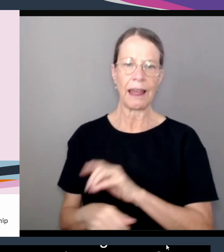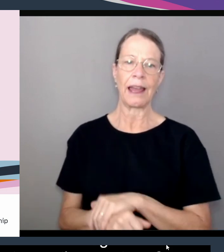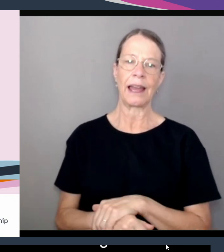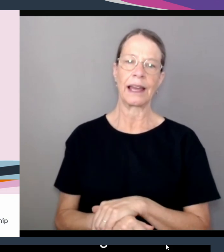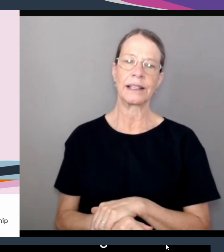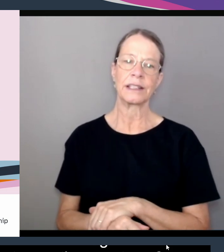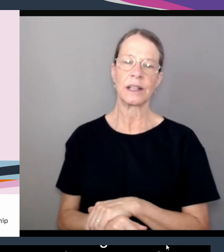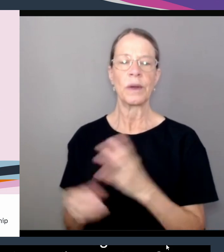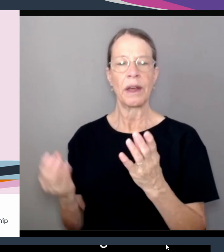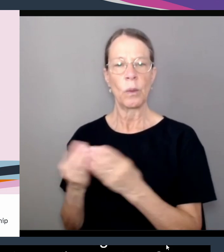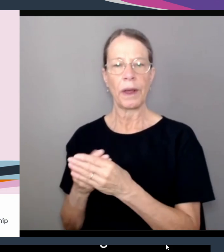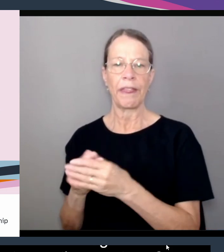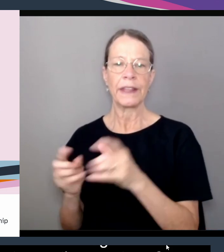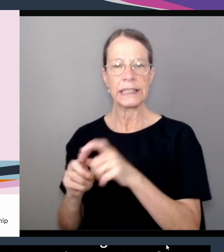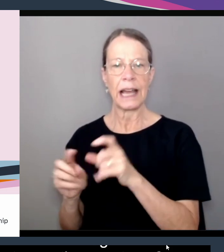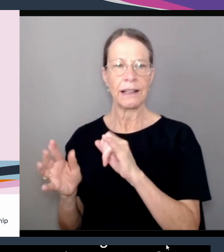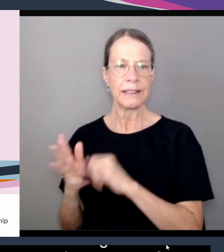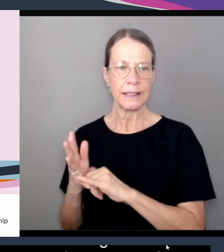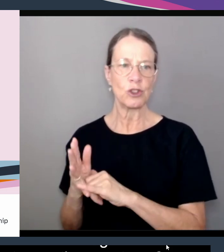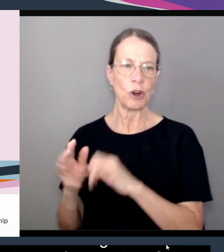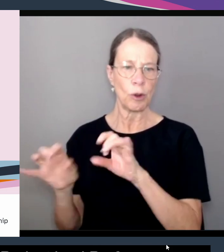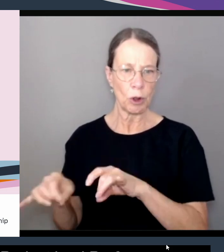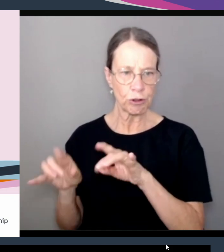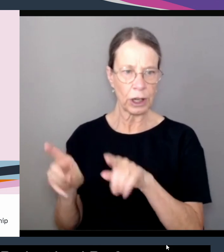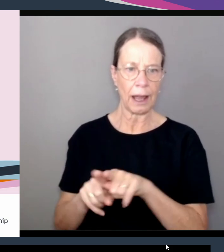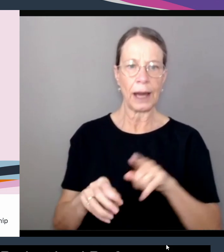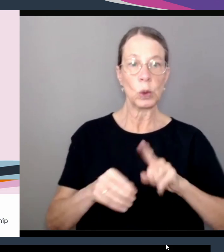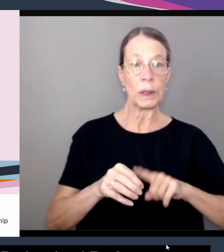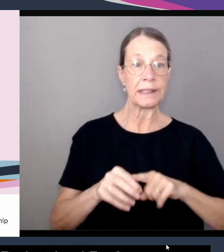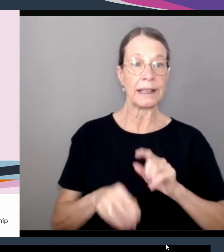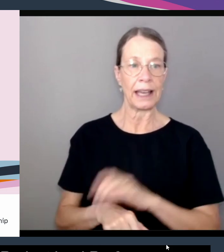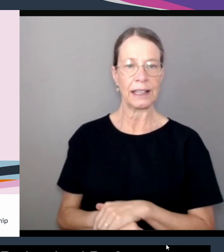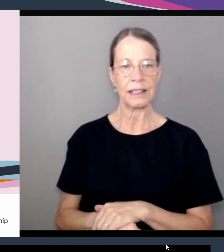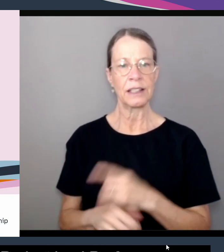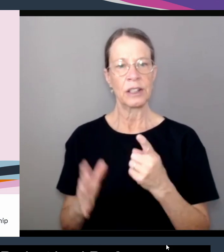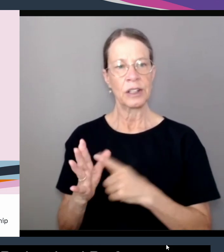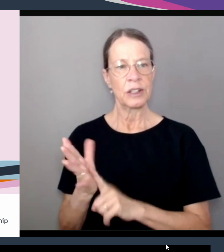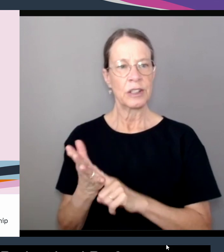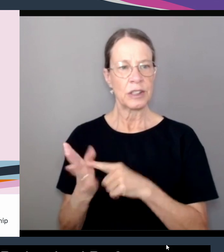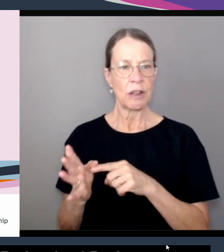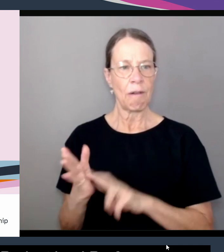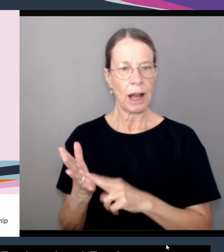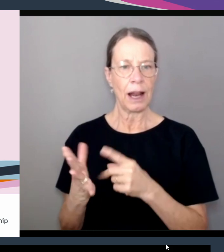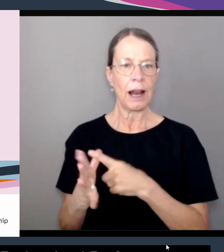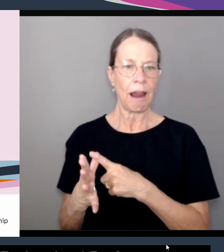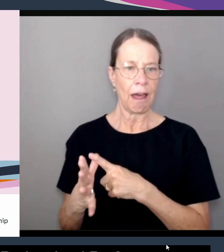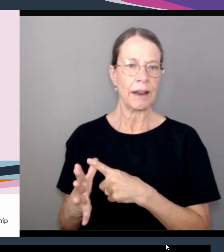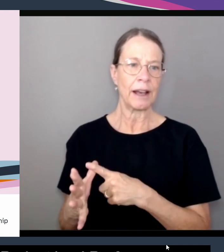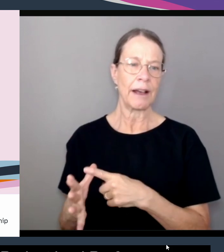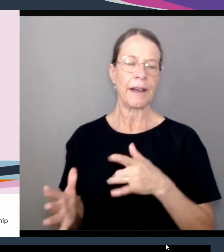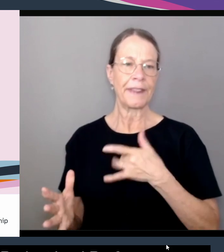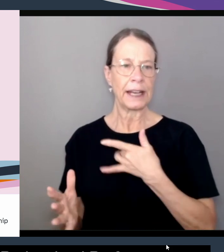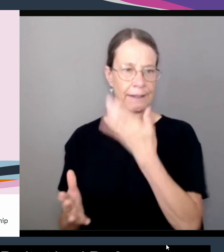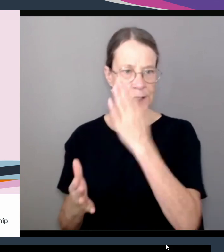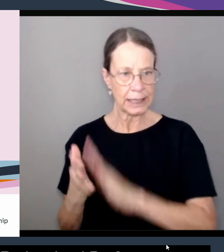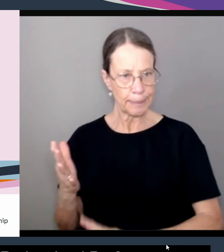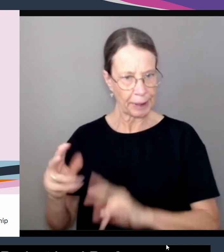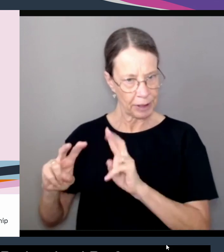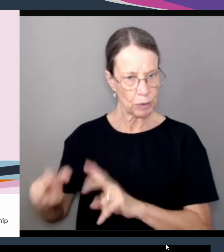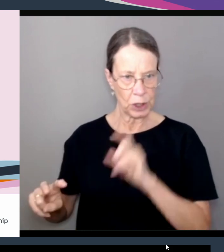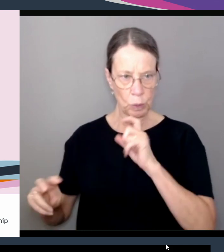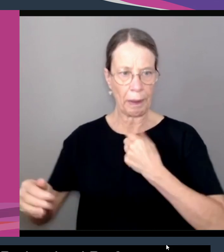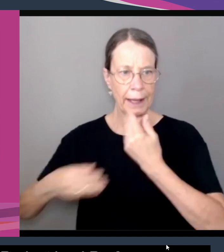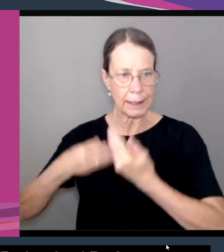Australia and Down Syndrome Queensland. Introducing Alana Pettigrew, lived experience researcher, who explains what the topic means to